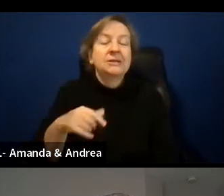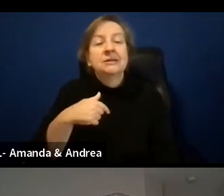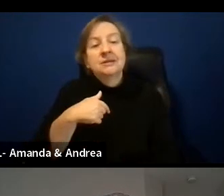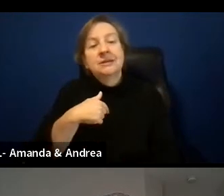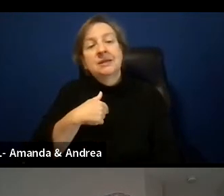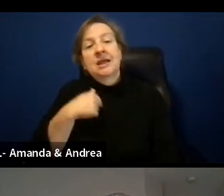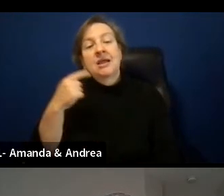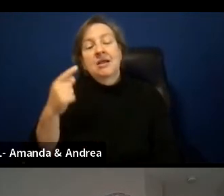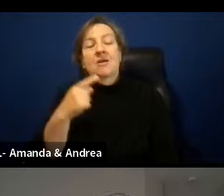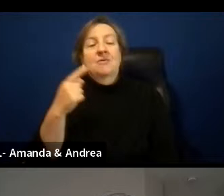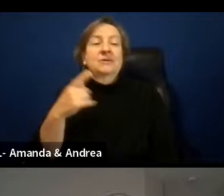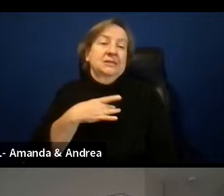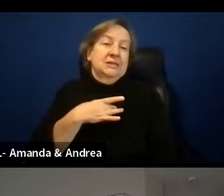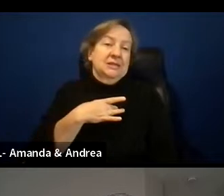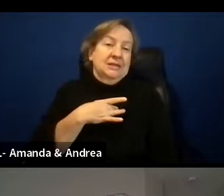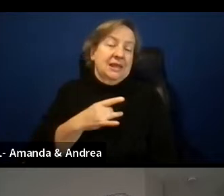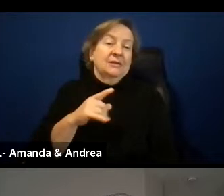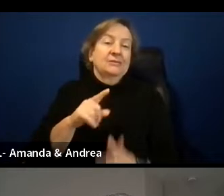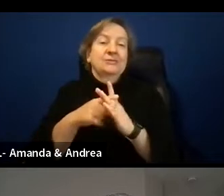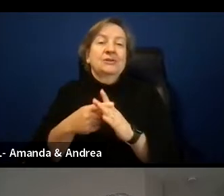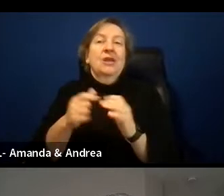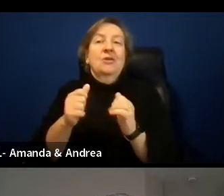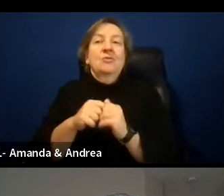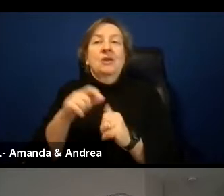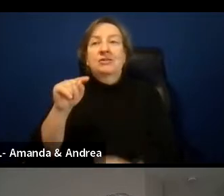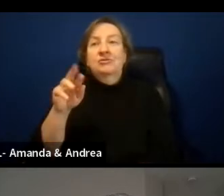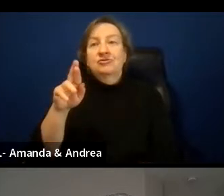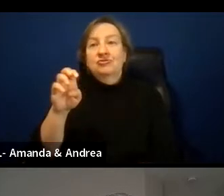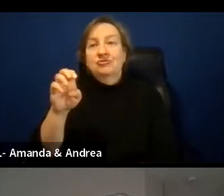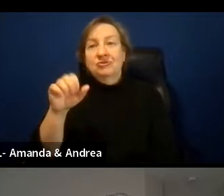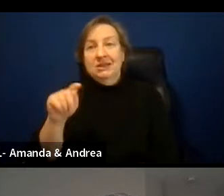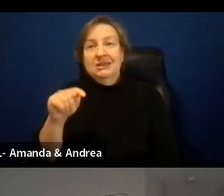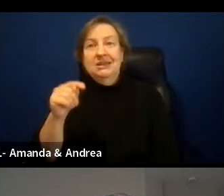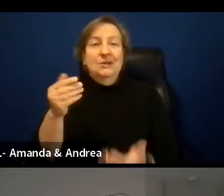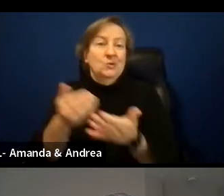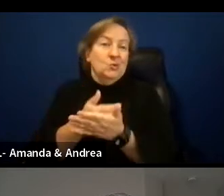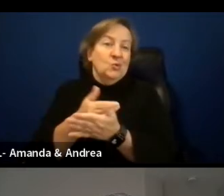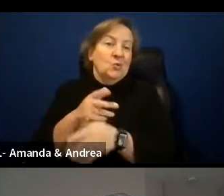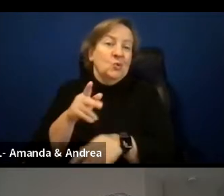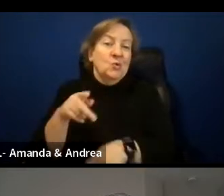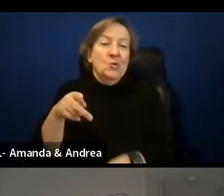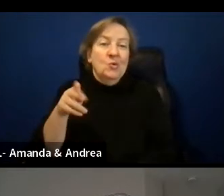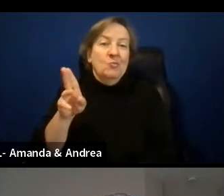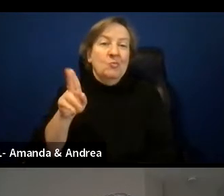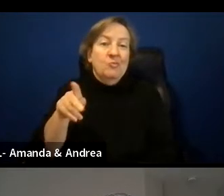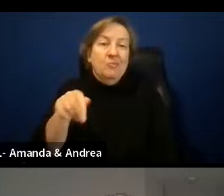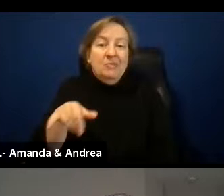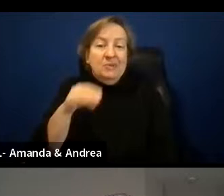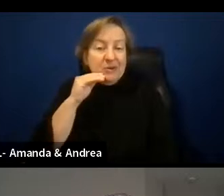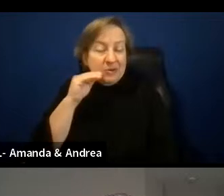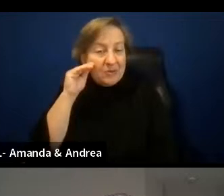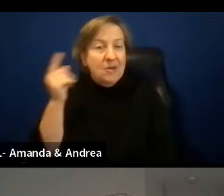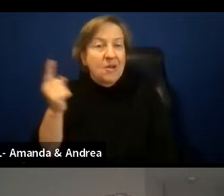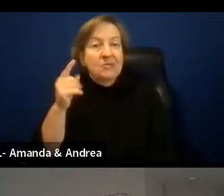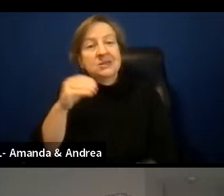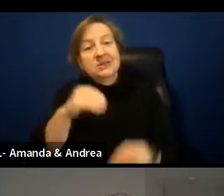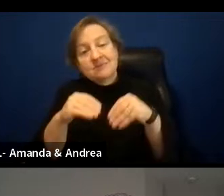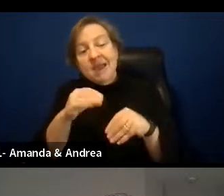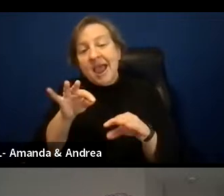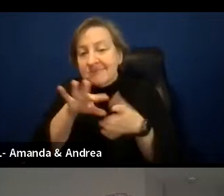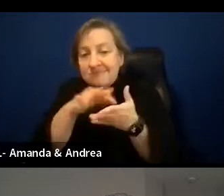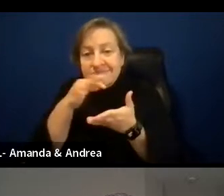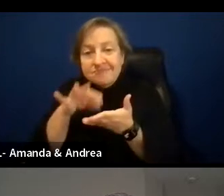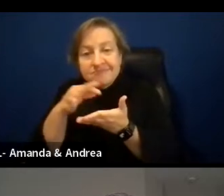I always like to start with the treats. Maybe it's just having a new puppy at home, but we always pack treats. So I